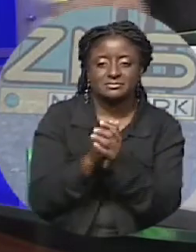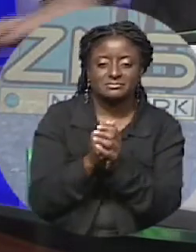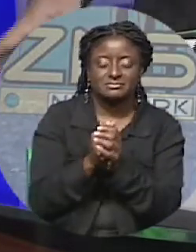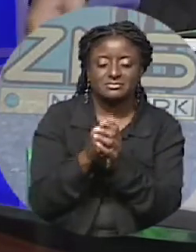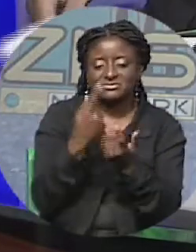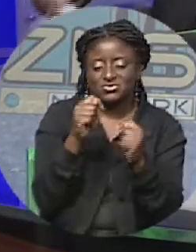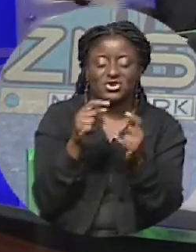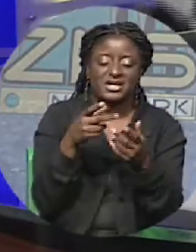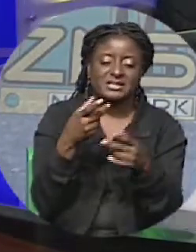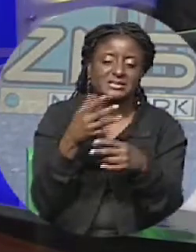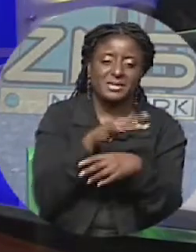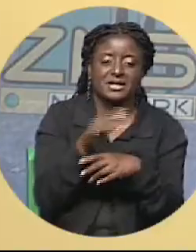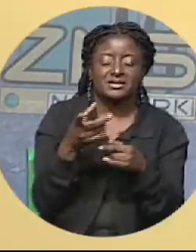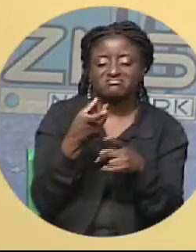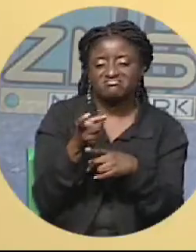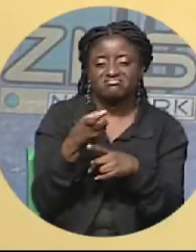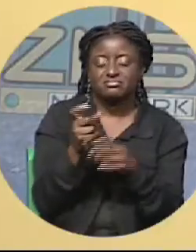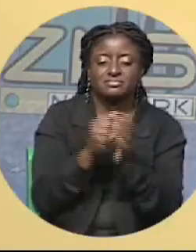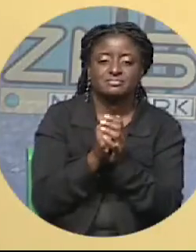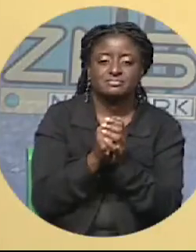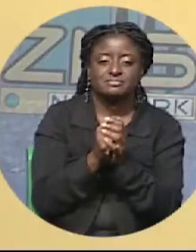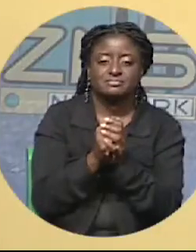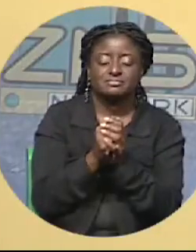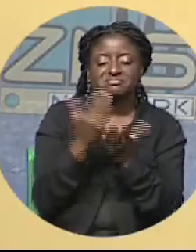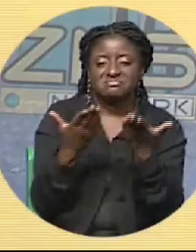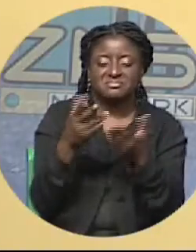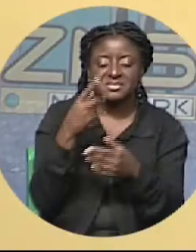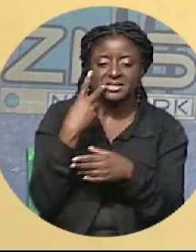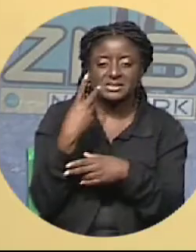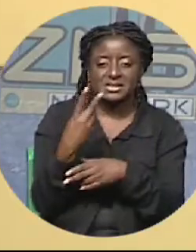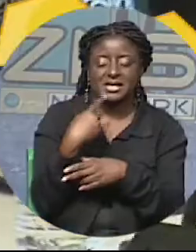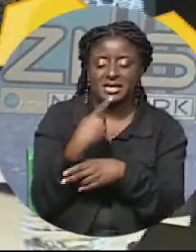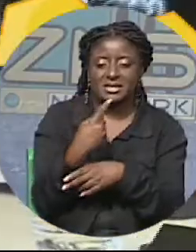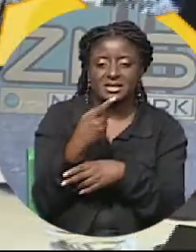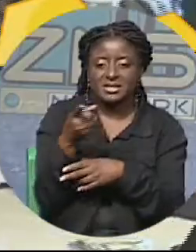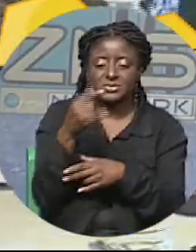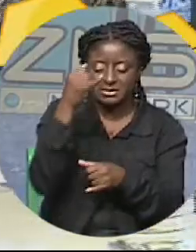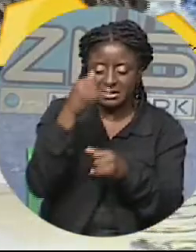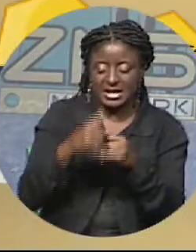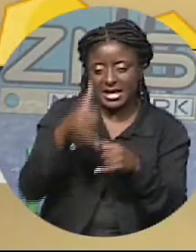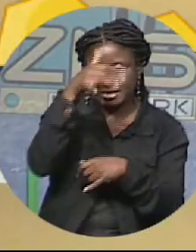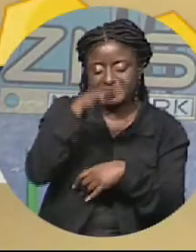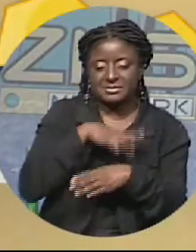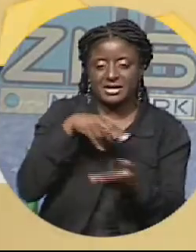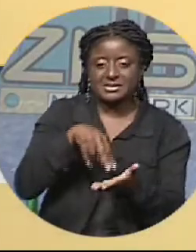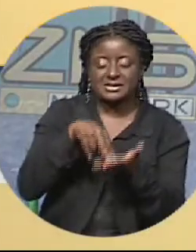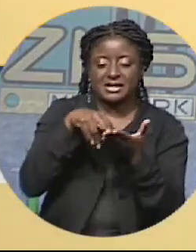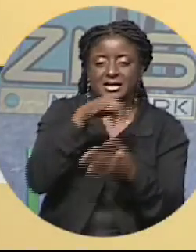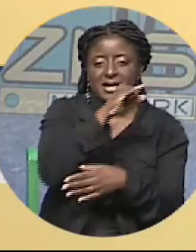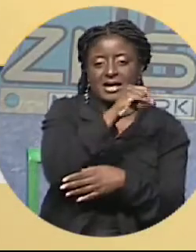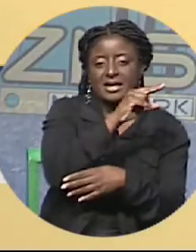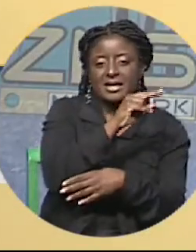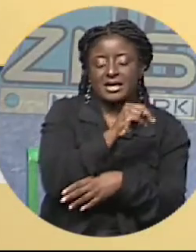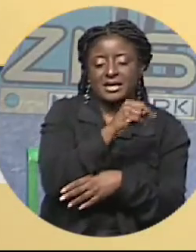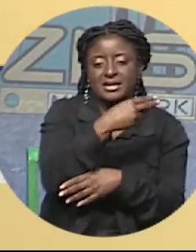reports. You might say he was the last man standing.